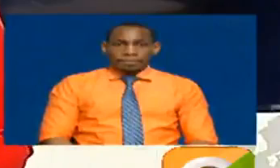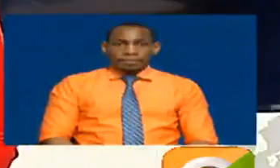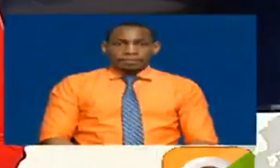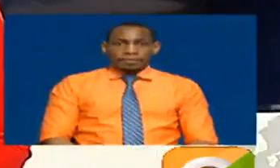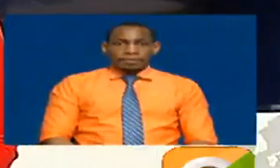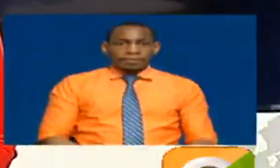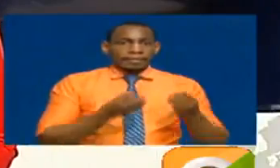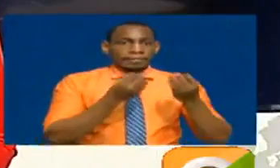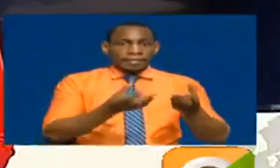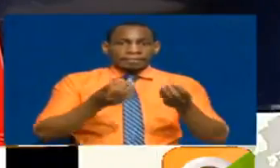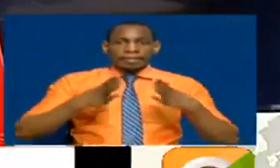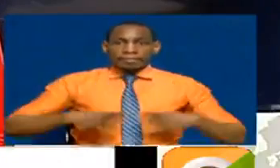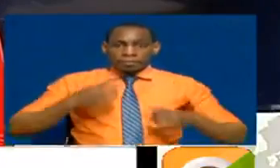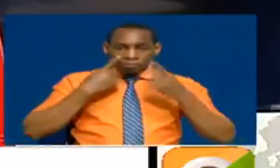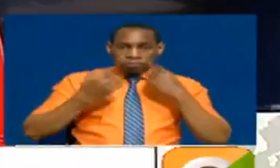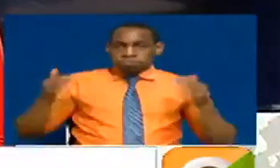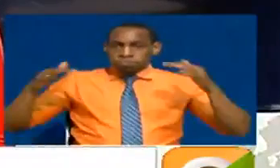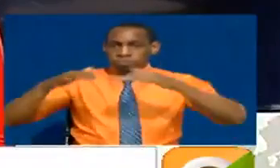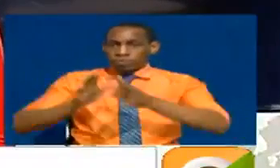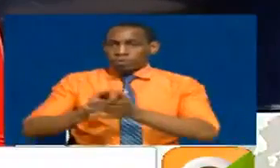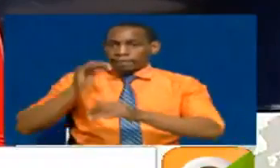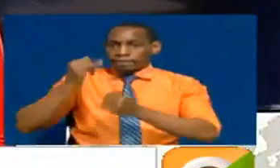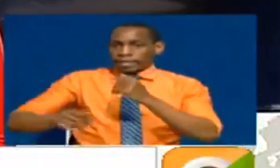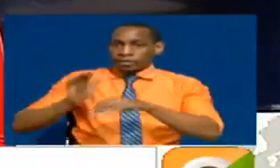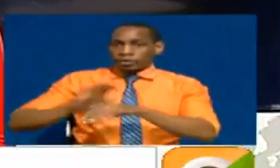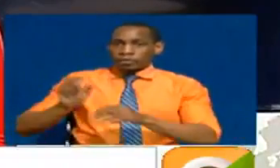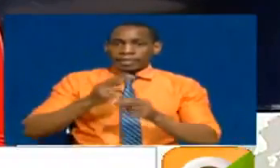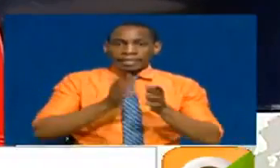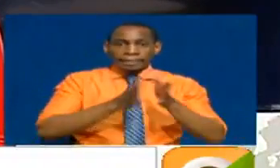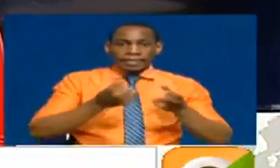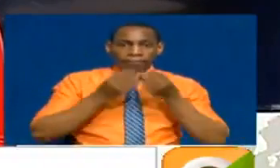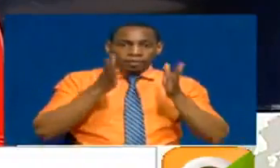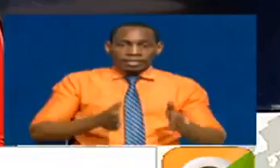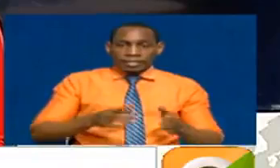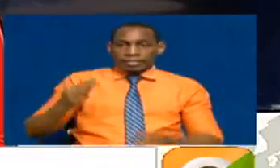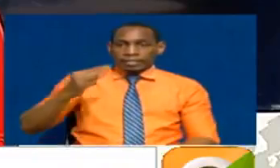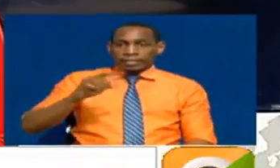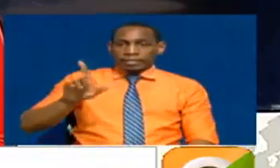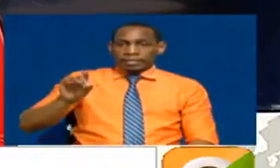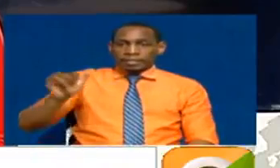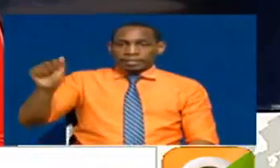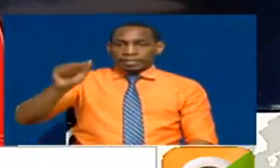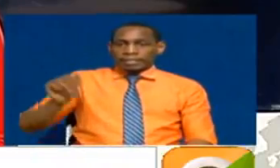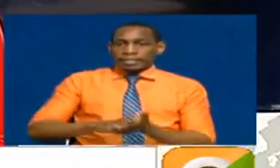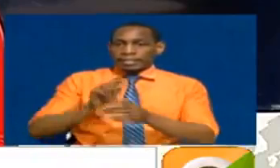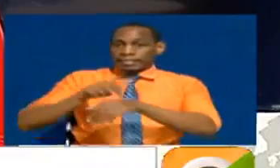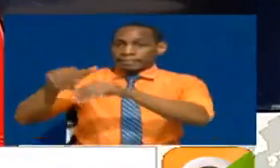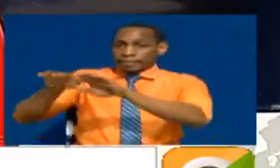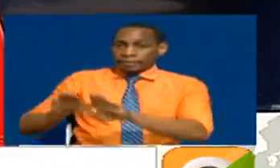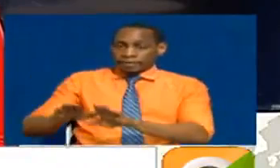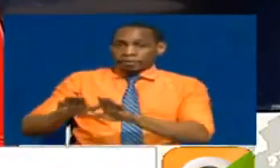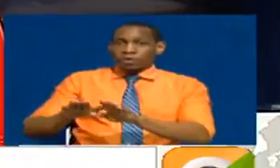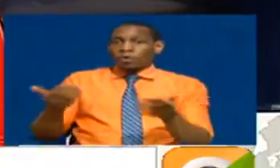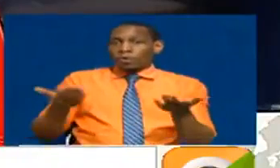Hundreds of mourners turned up to bid farewell to veteran broadcaster Gladys Adisa Erude during her funeral